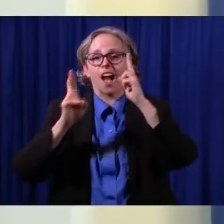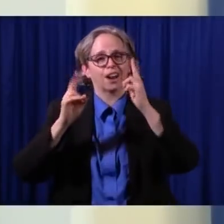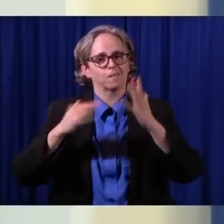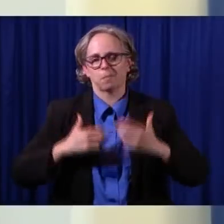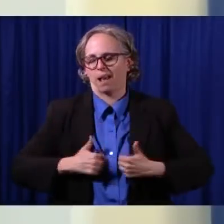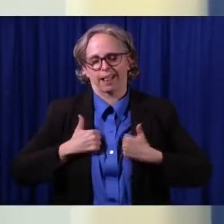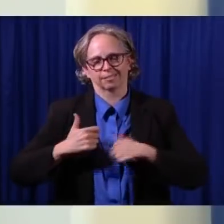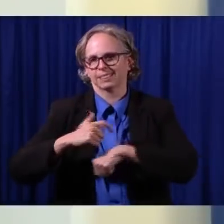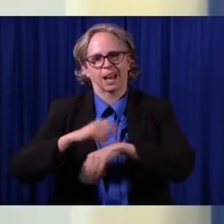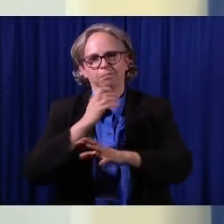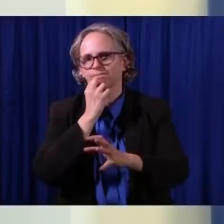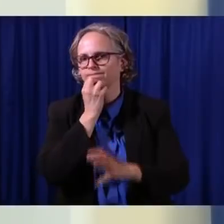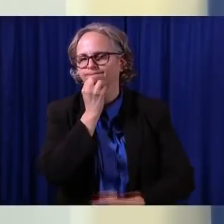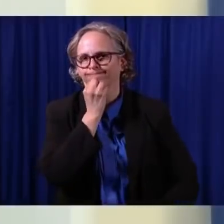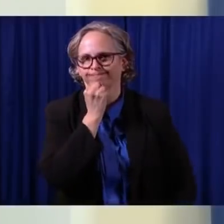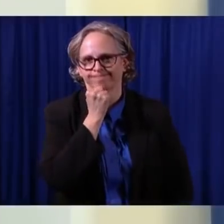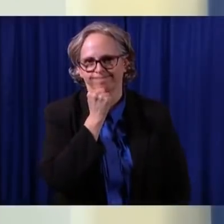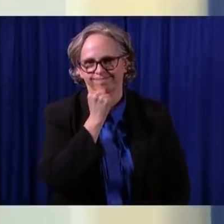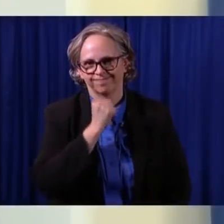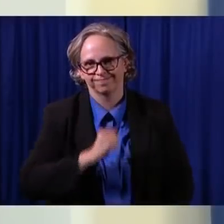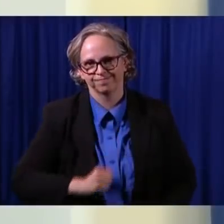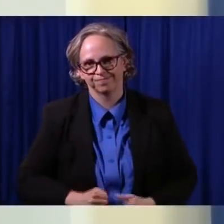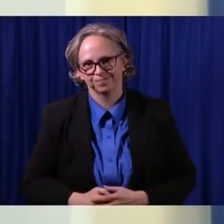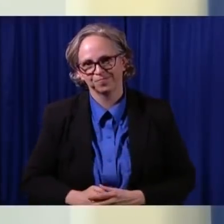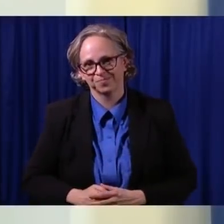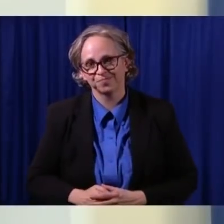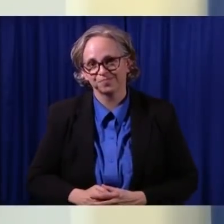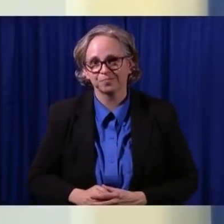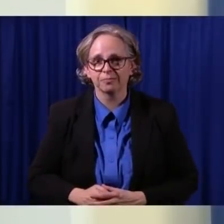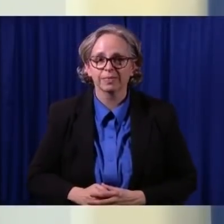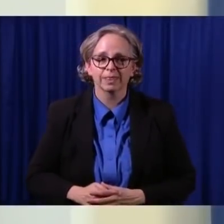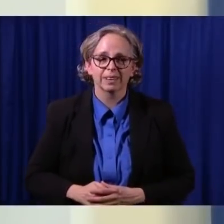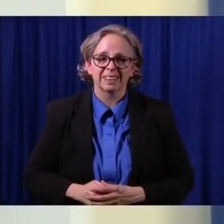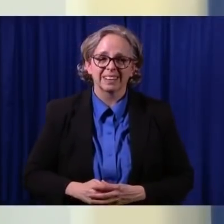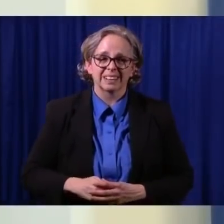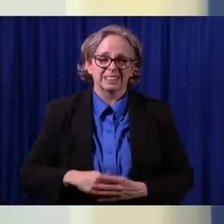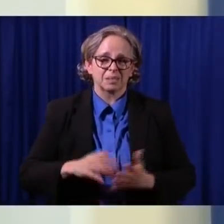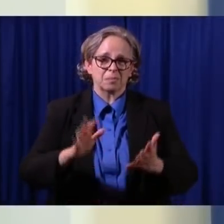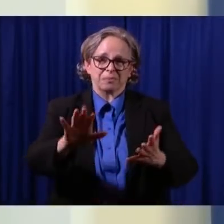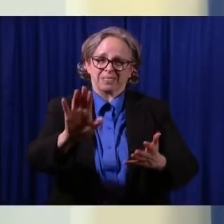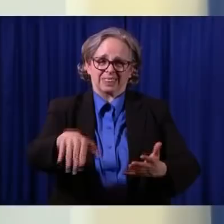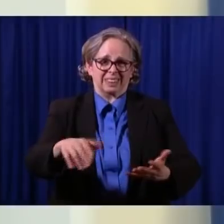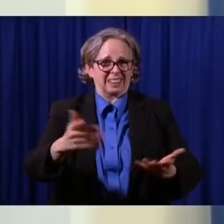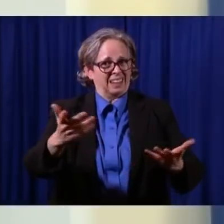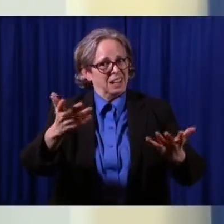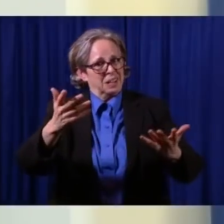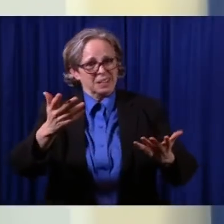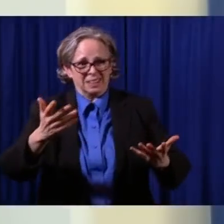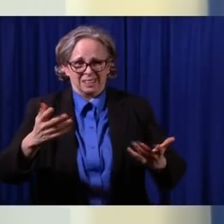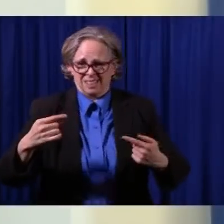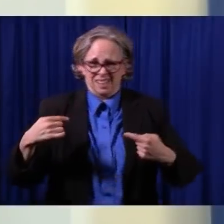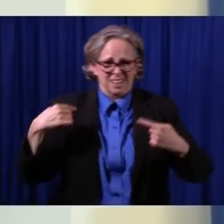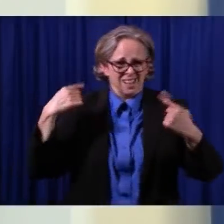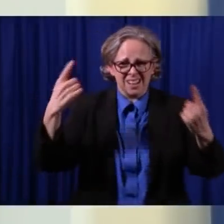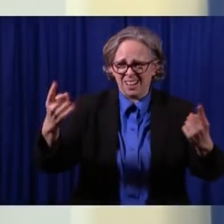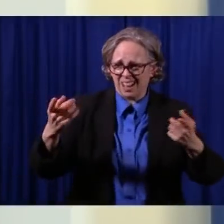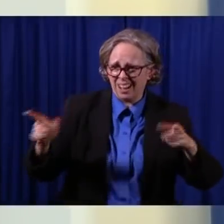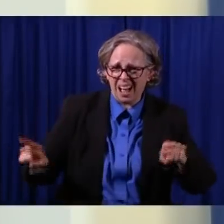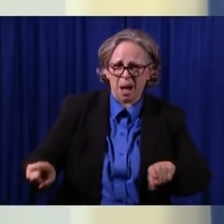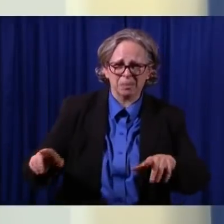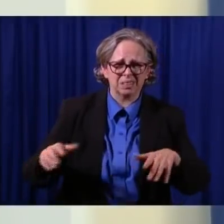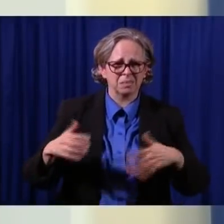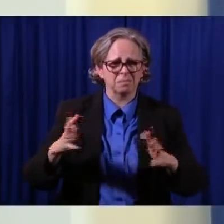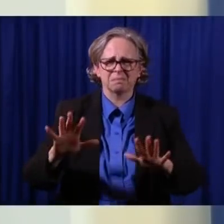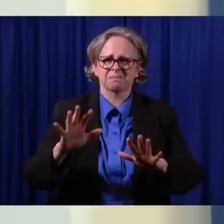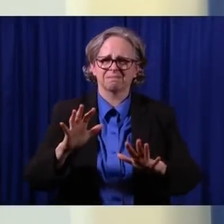But I think it's a mistake to see all of what has happened as me, so if you'll bear with me. I've often said the tip of